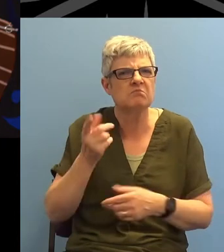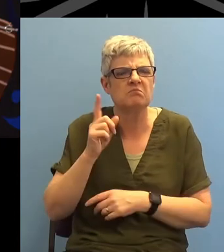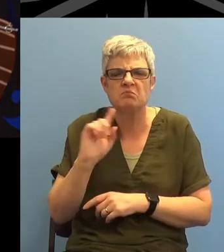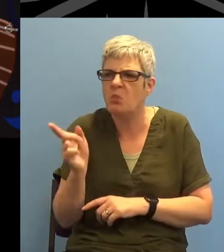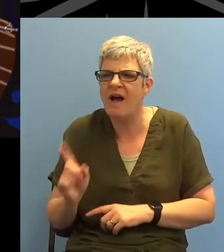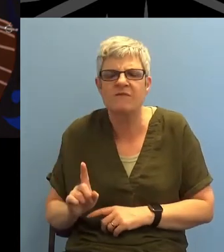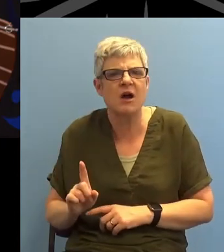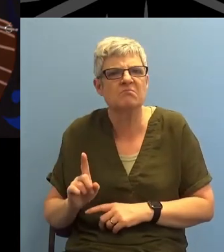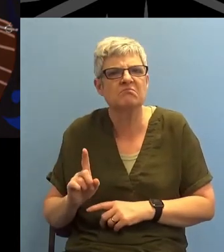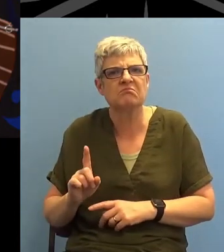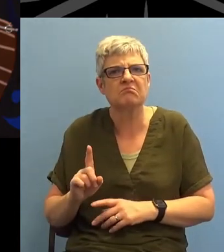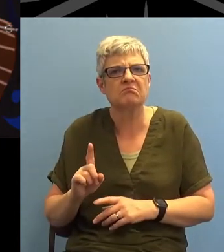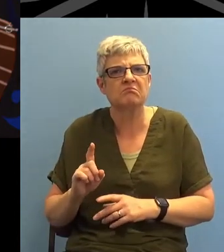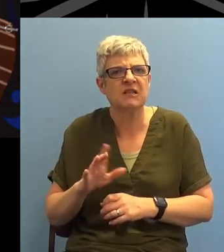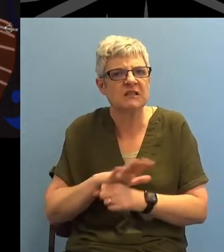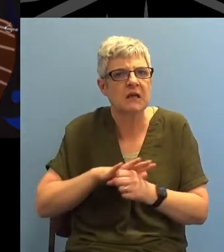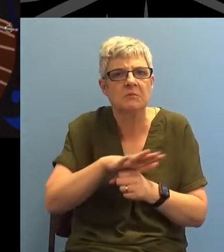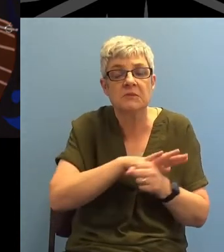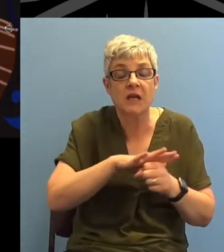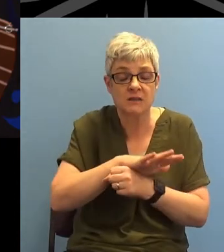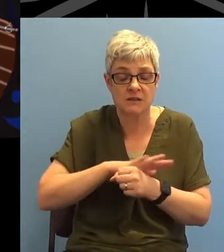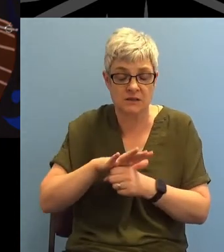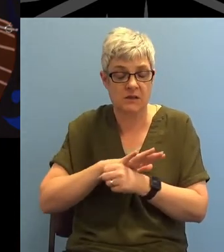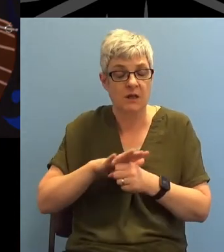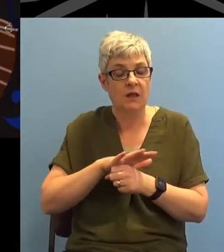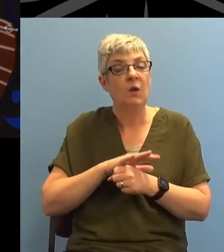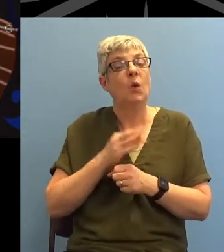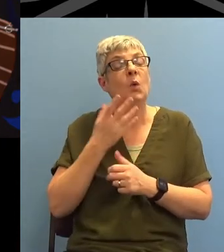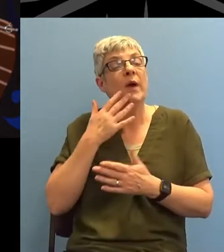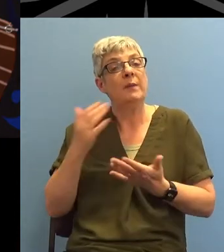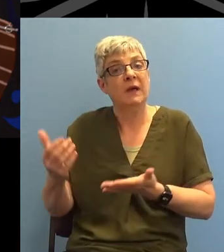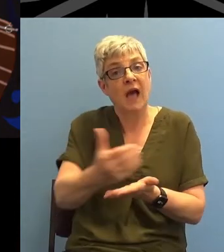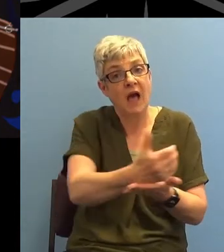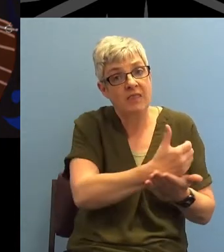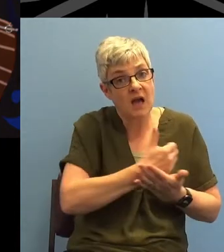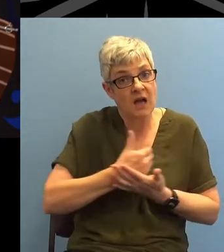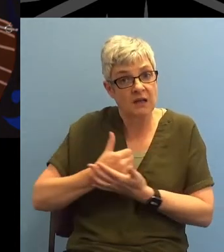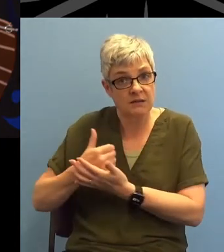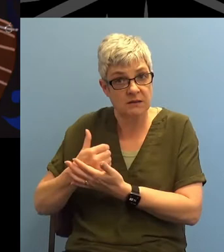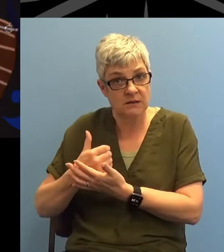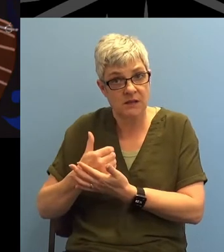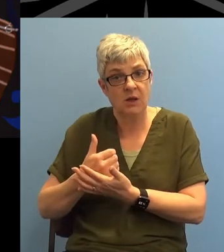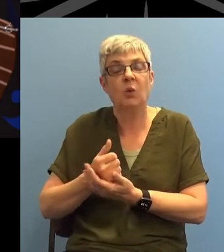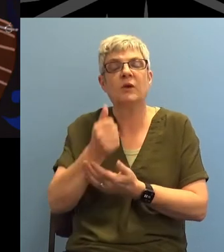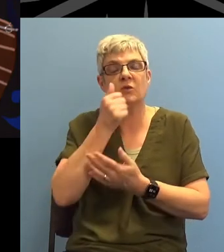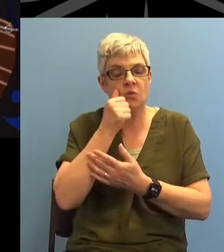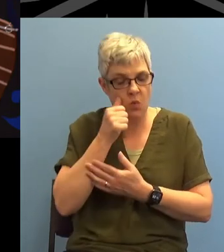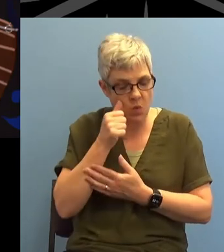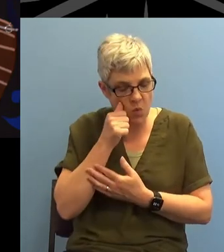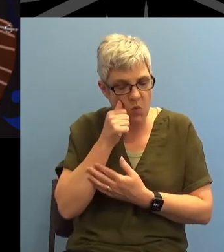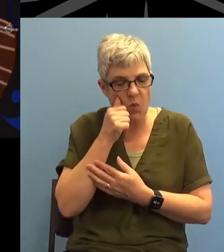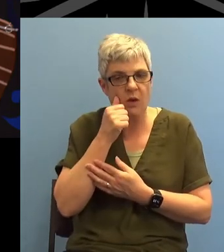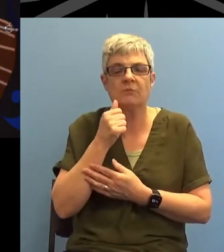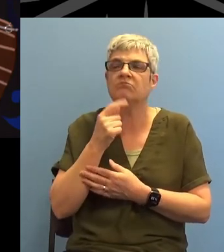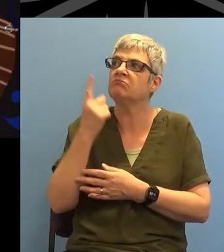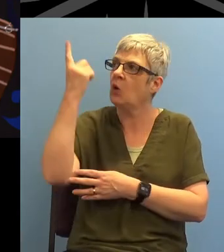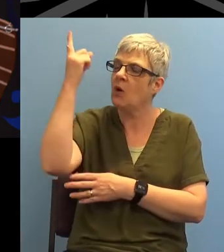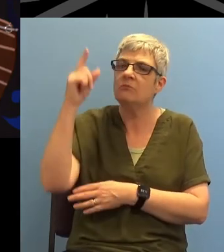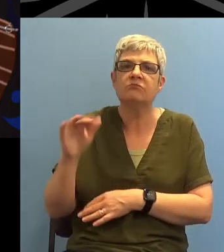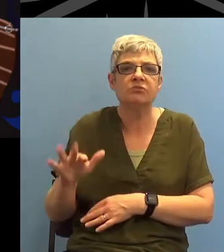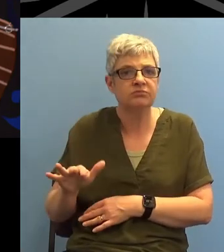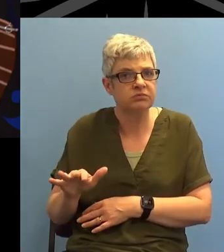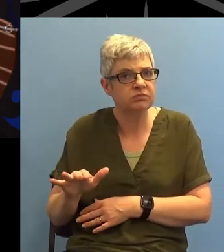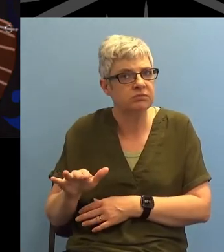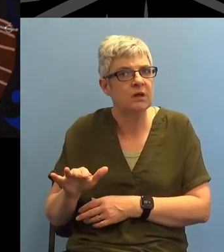our circumstances, as we gather, may we know the presence of God and the renewal of